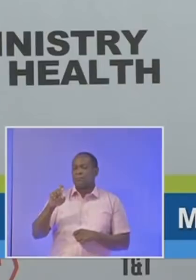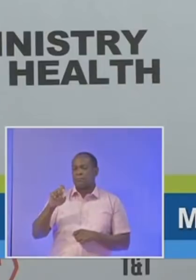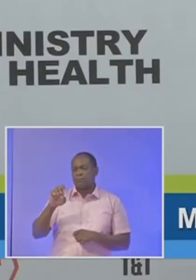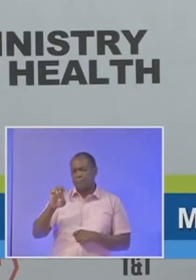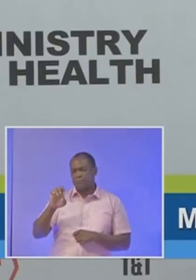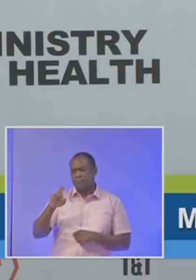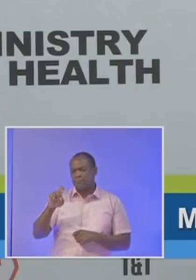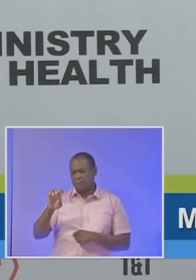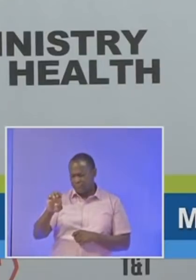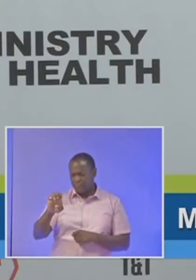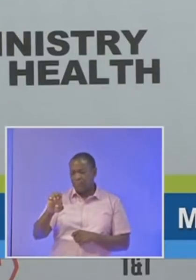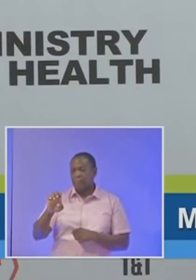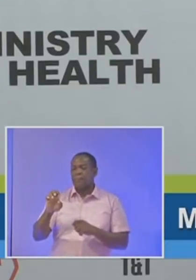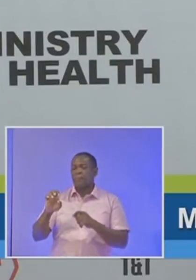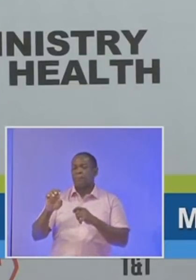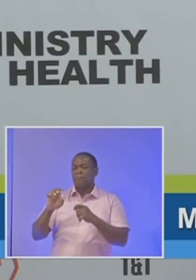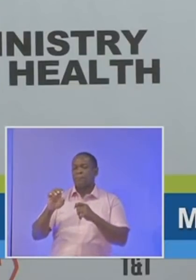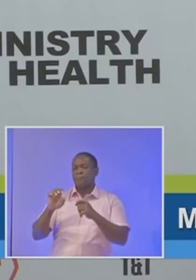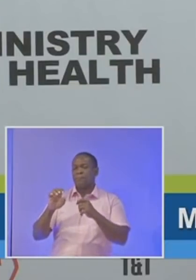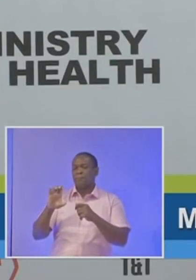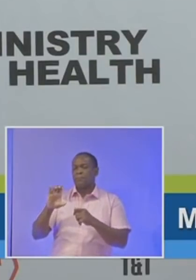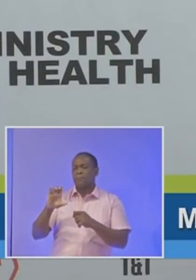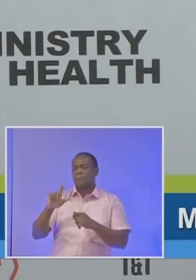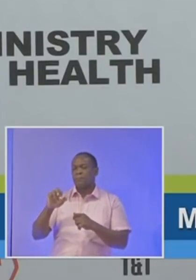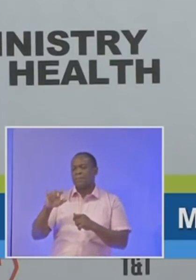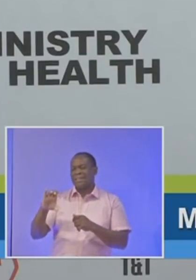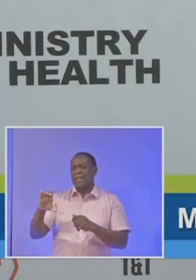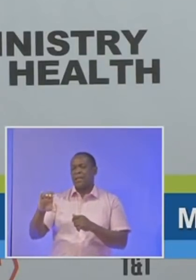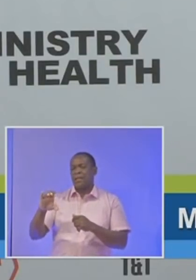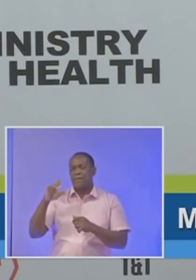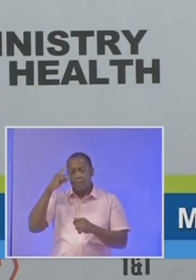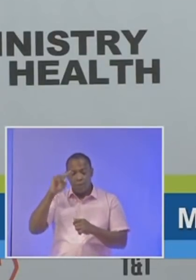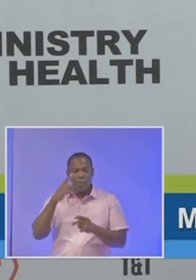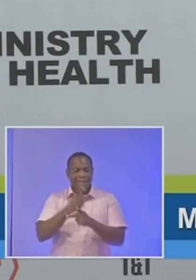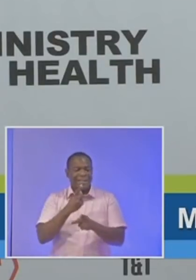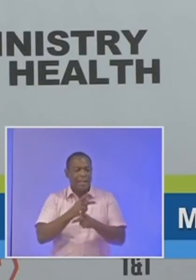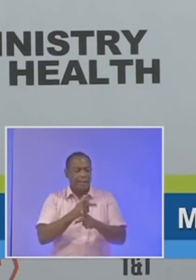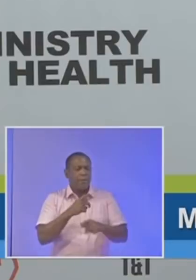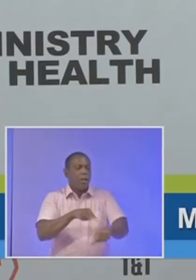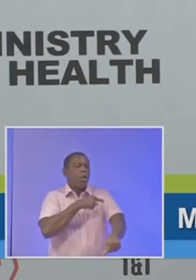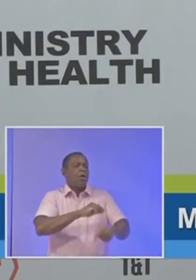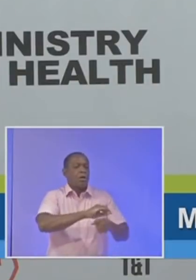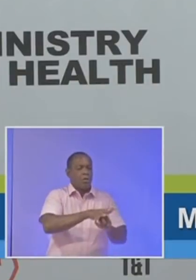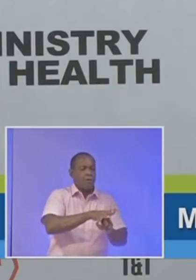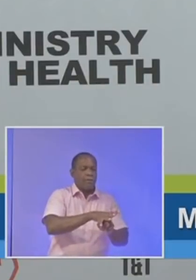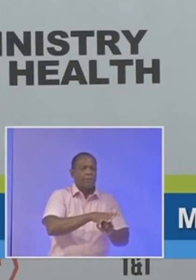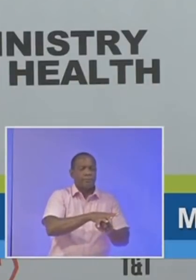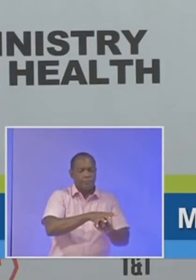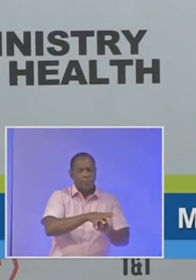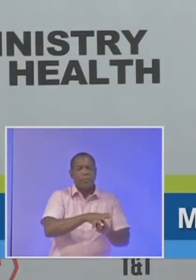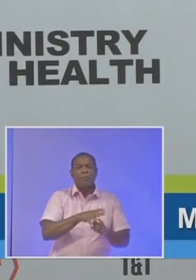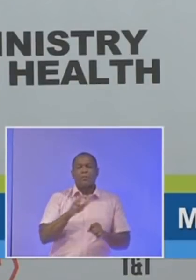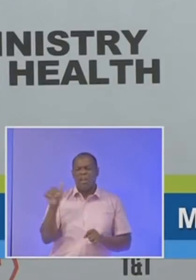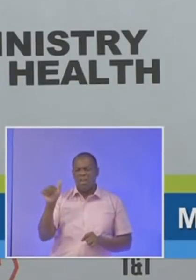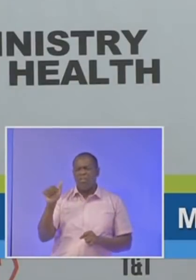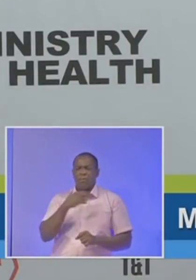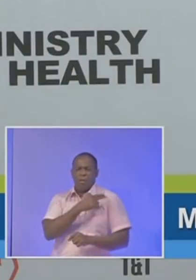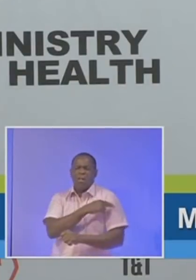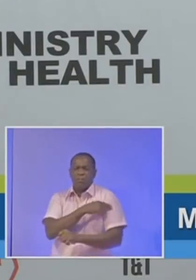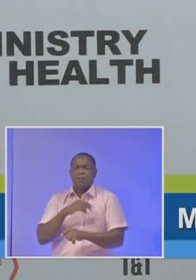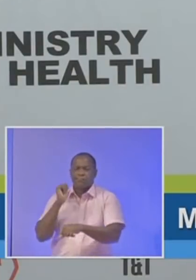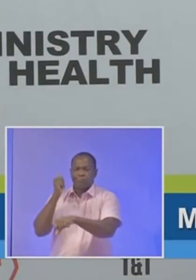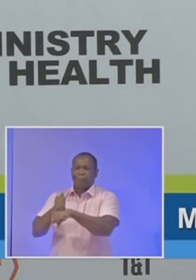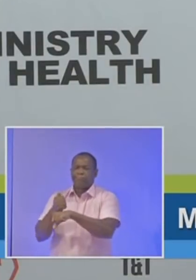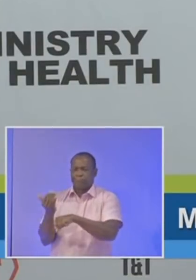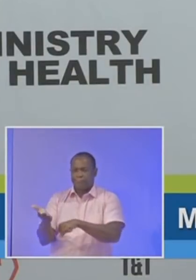pandemic response to alleviate the clinical burden of long COVID sufferers. The